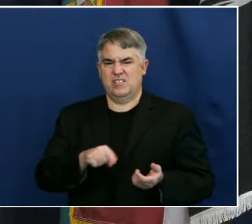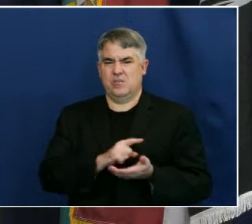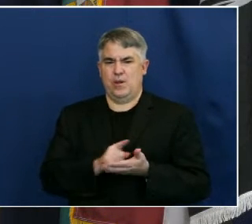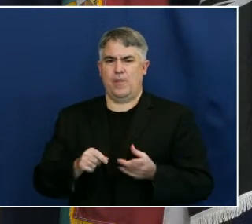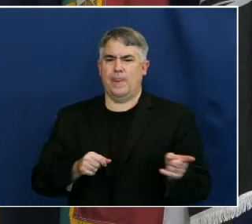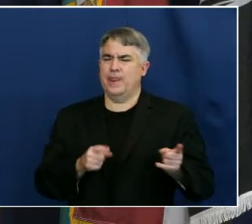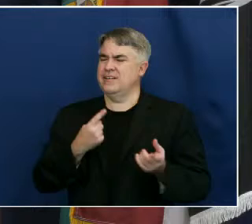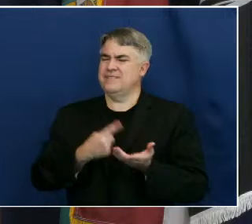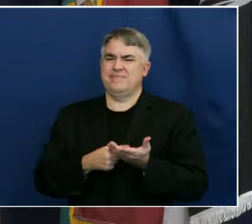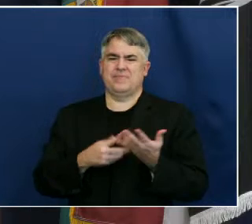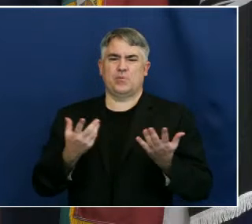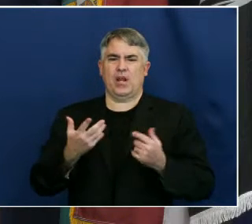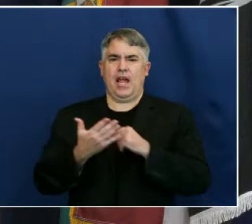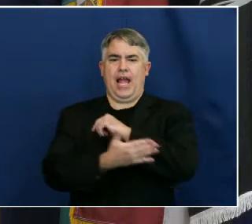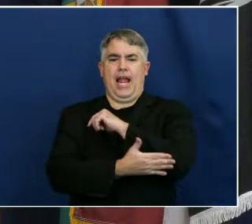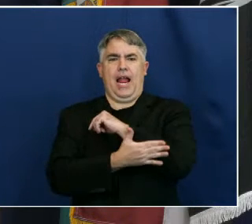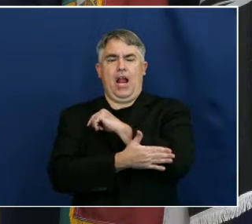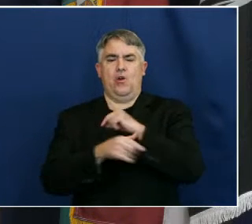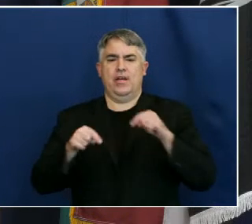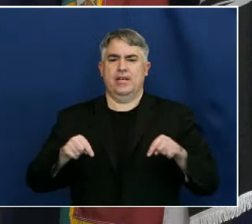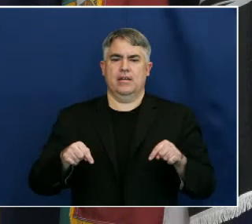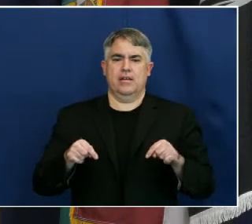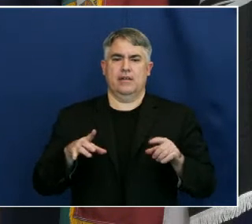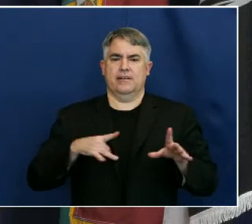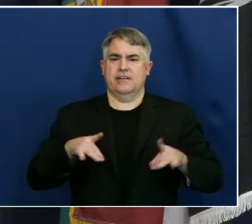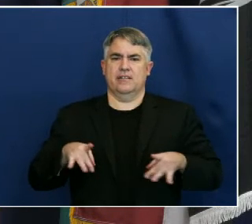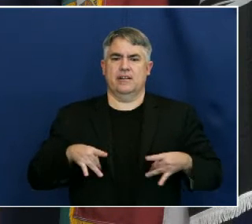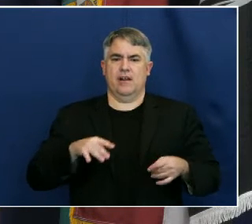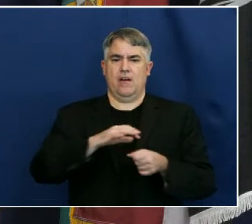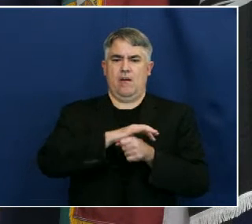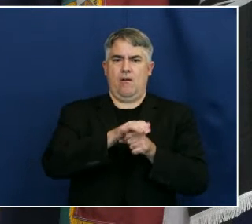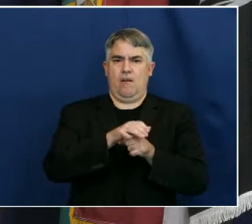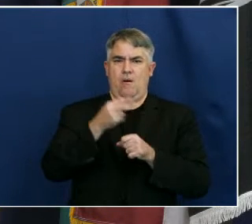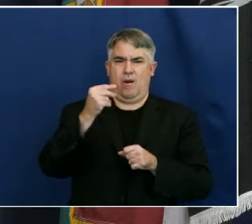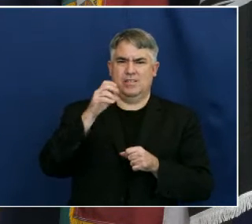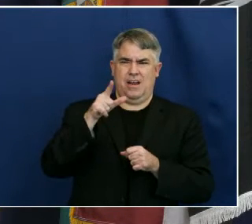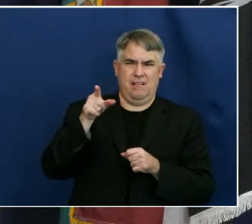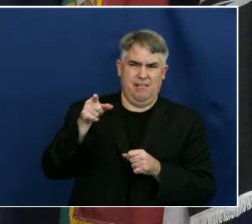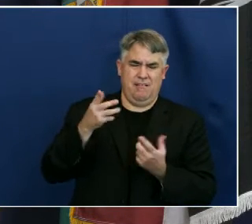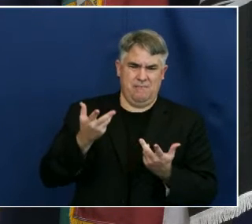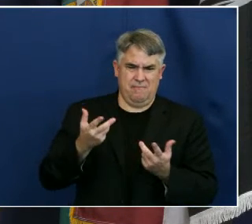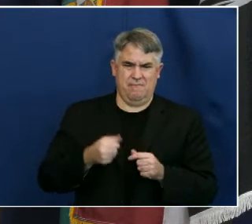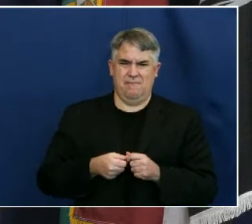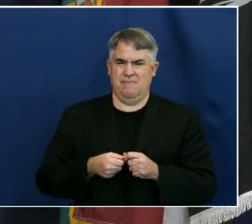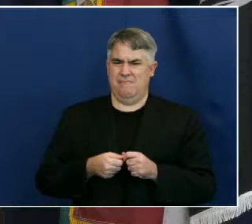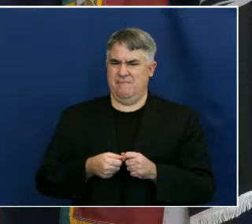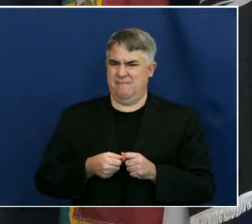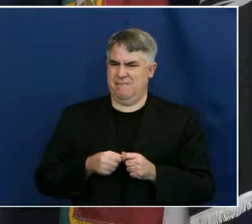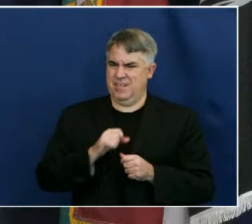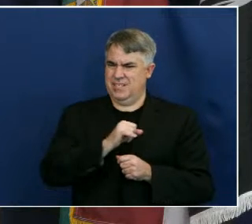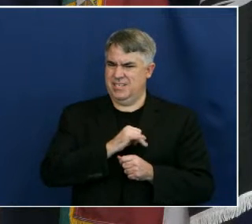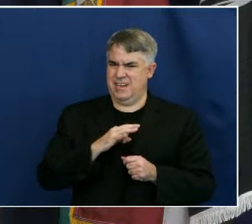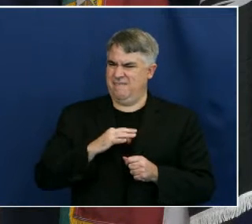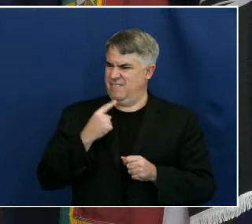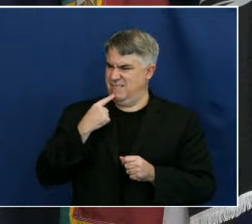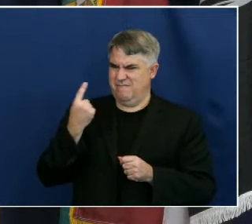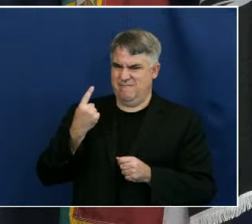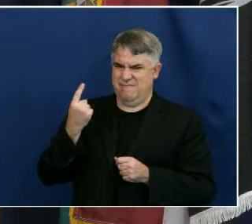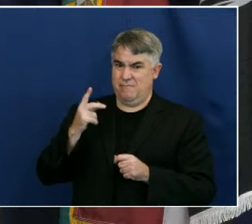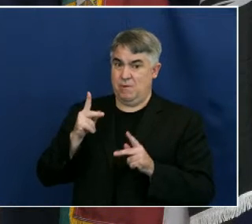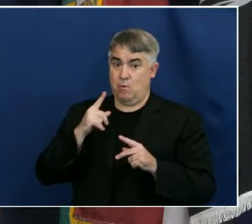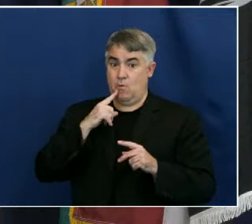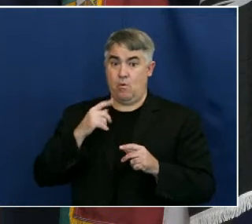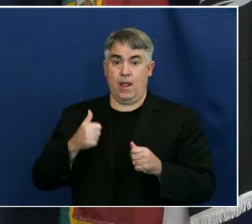hotel, the Crown Plaza in Mission Valley. We talked to staff and employees. They told us the guests aren't getting proper care, the food